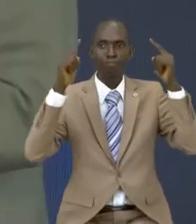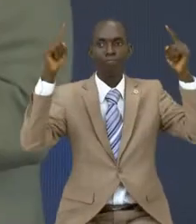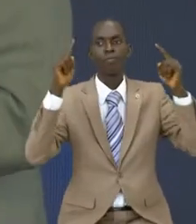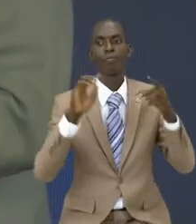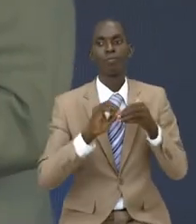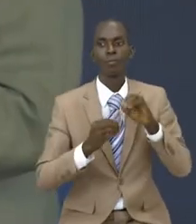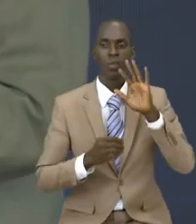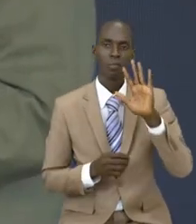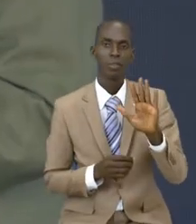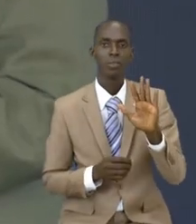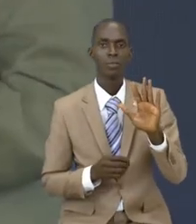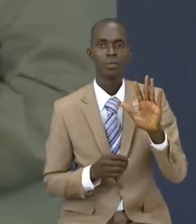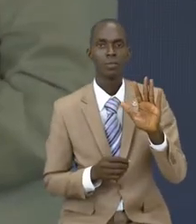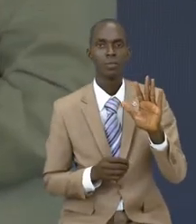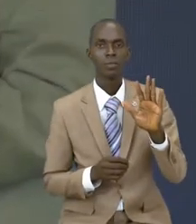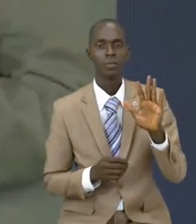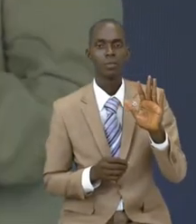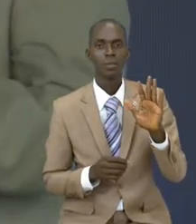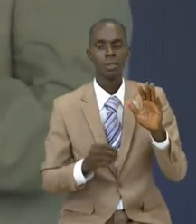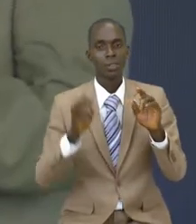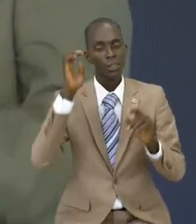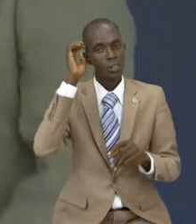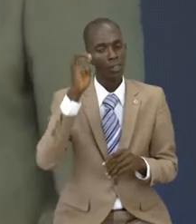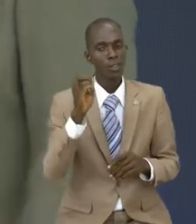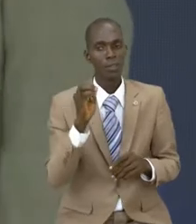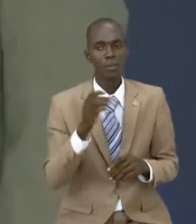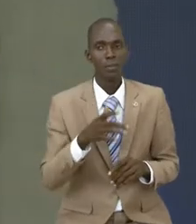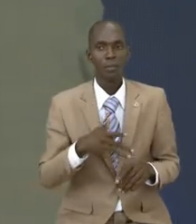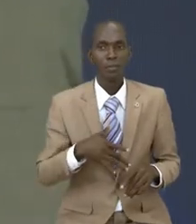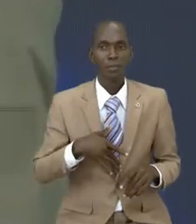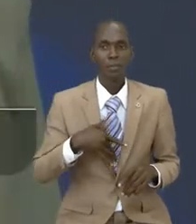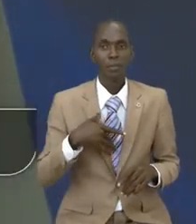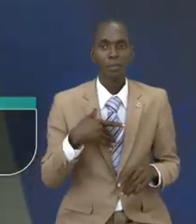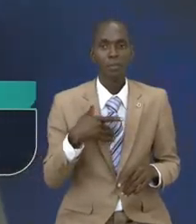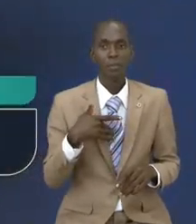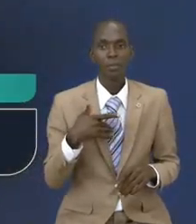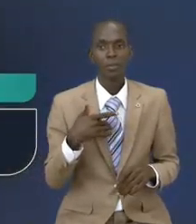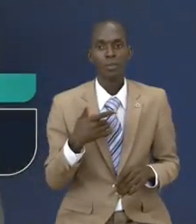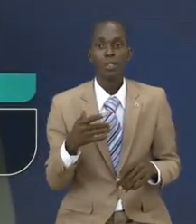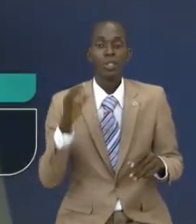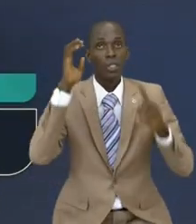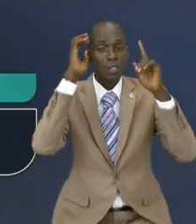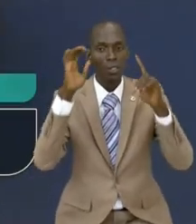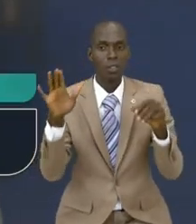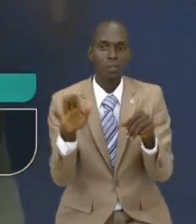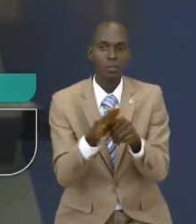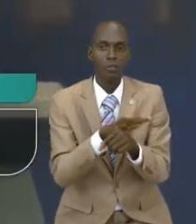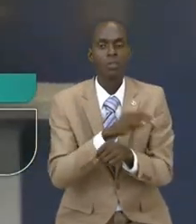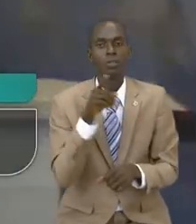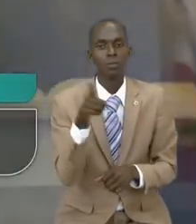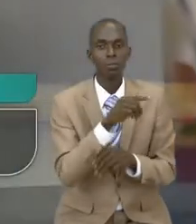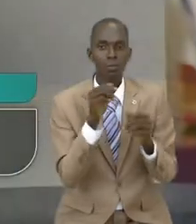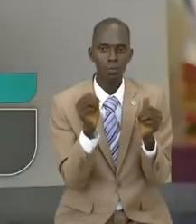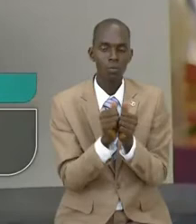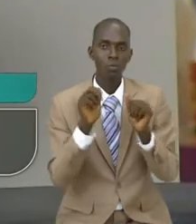Number five, he fills you with supply. Every supply you need in